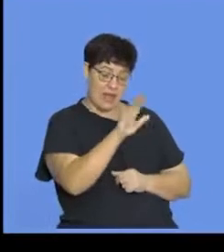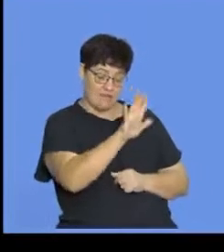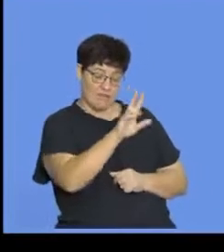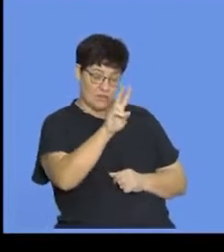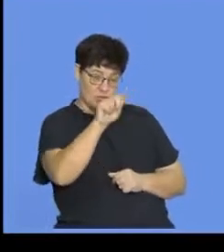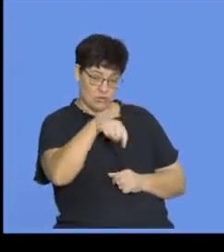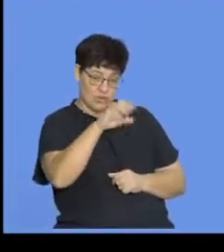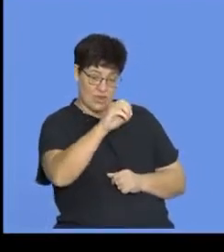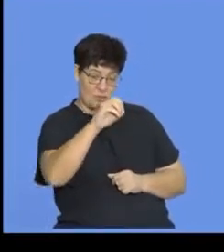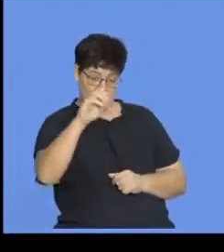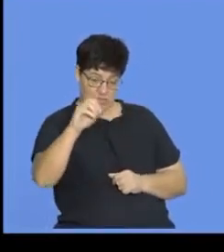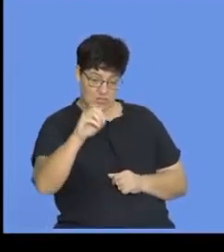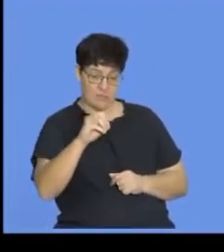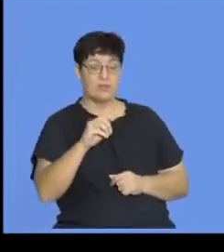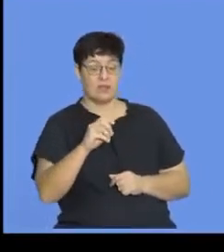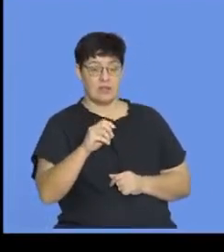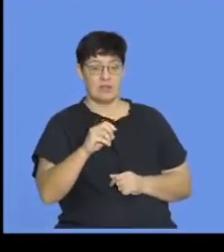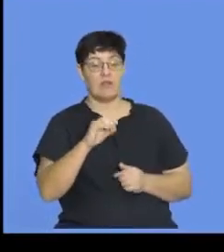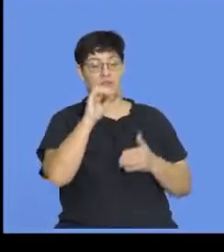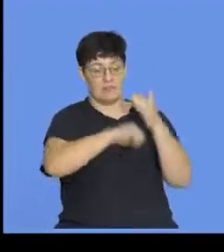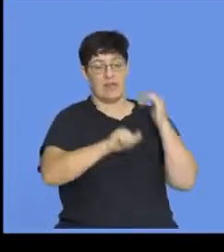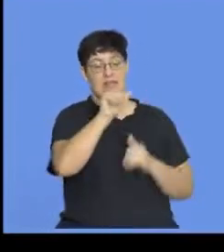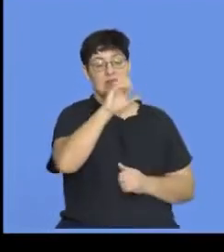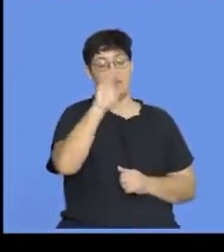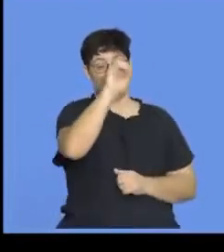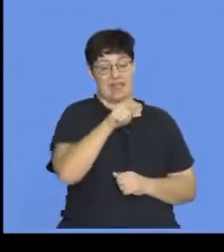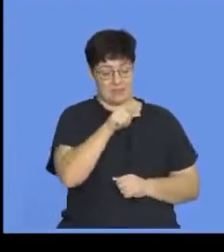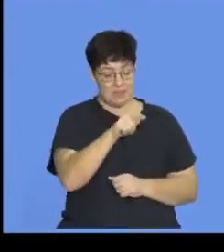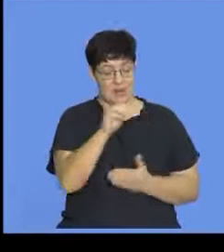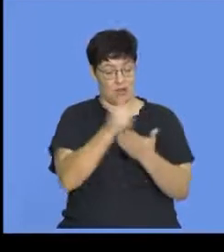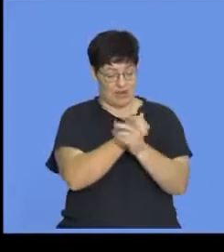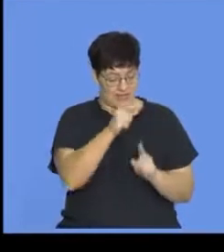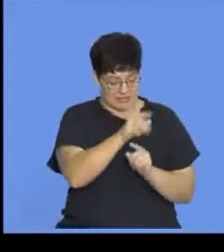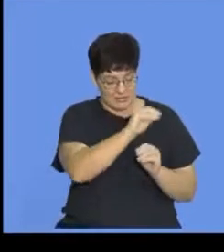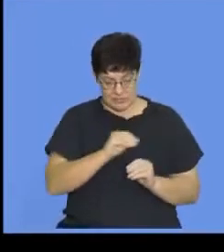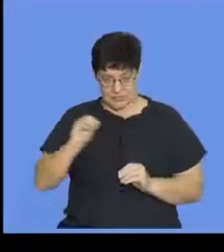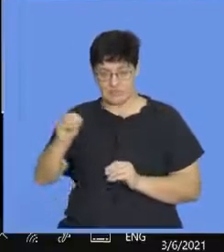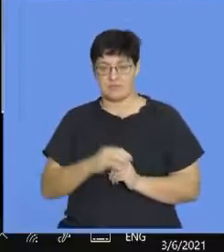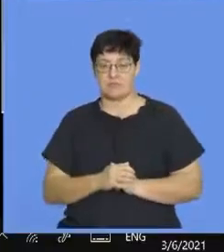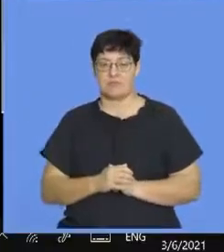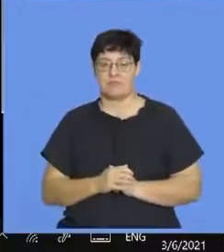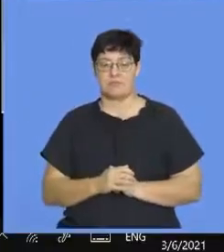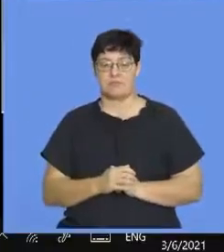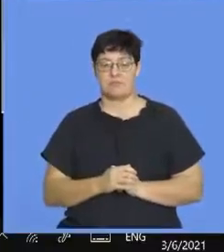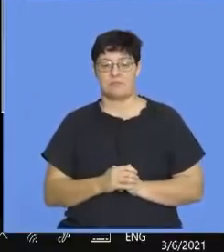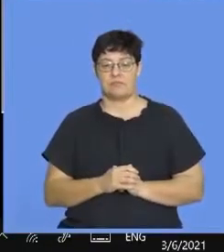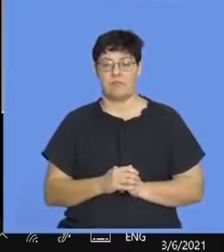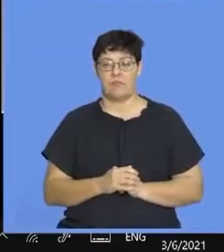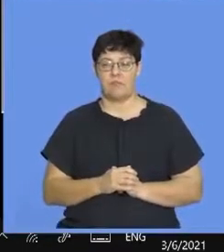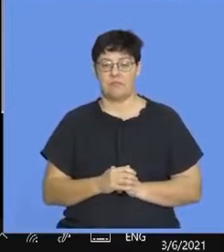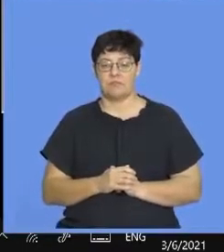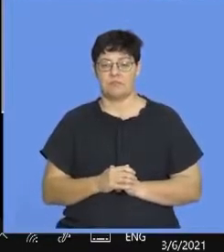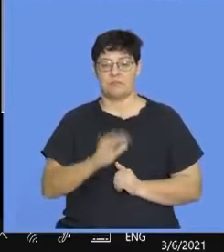the 52,000, right? And that will give you, if you take your calculator, and if you